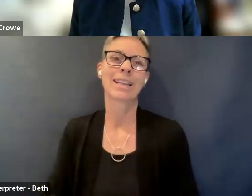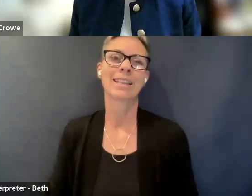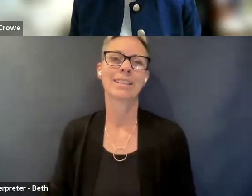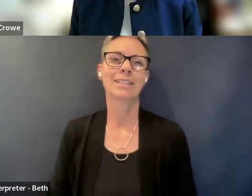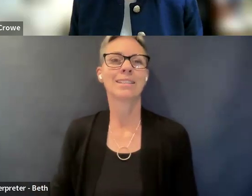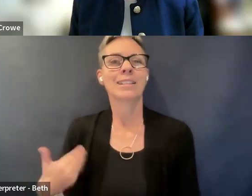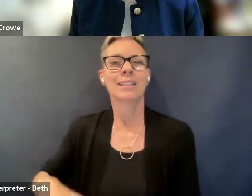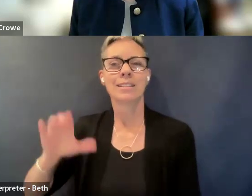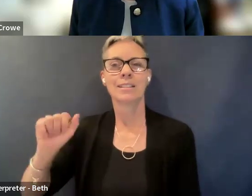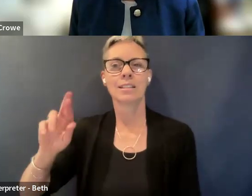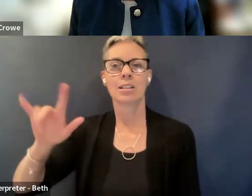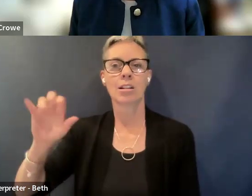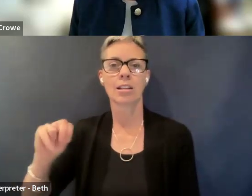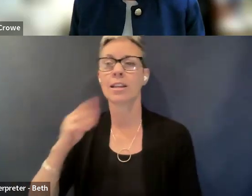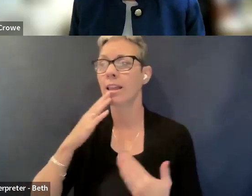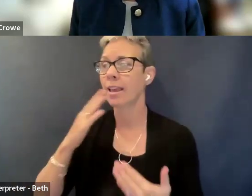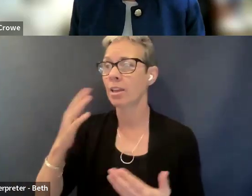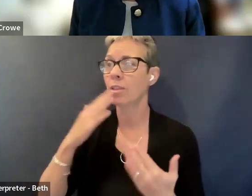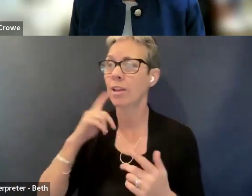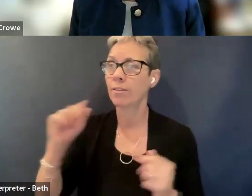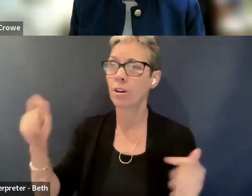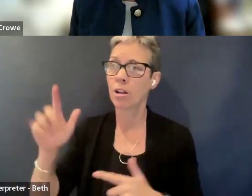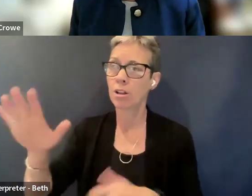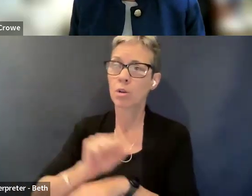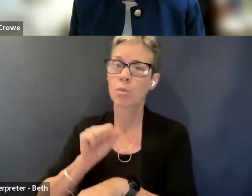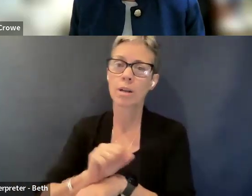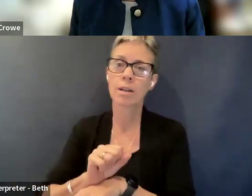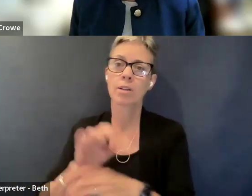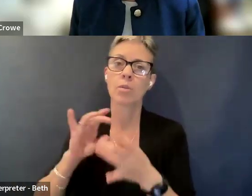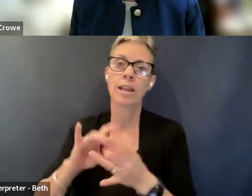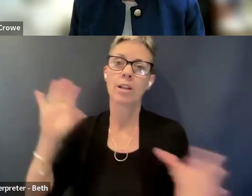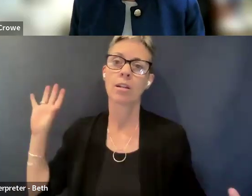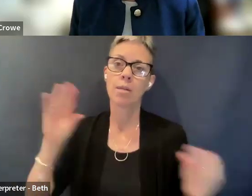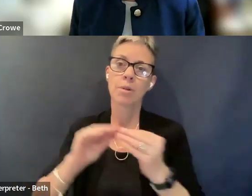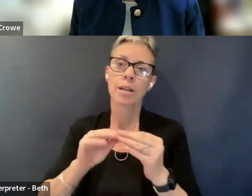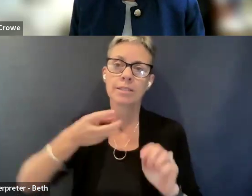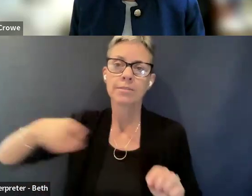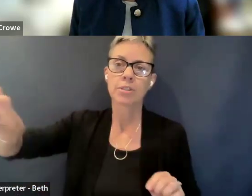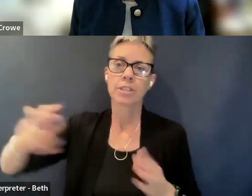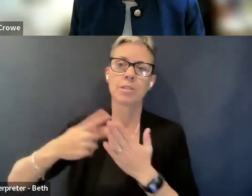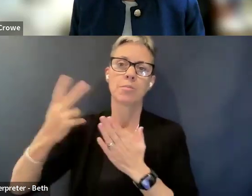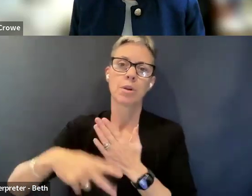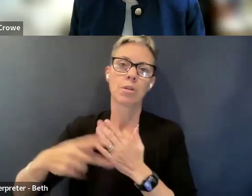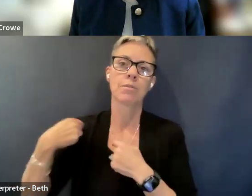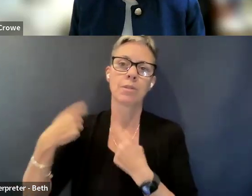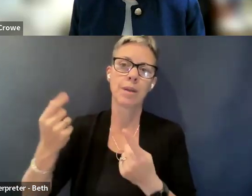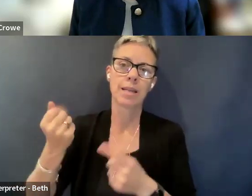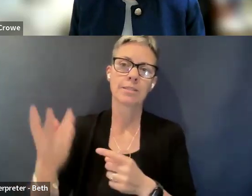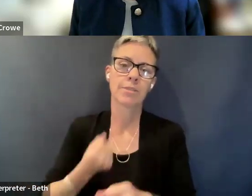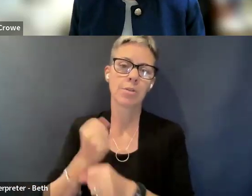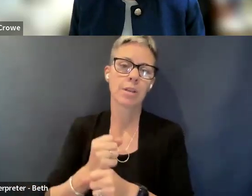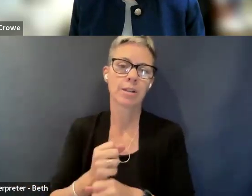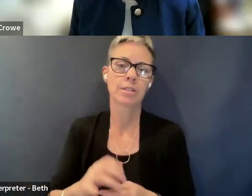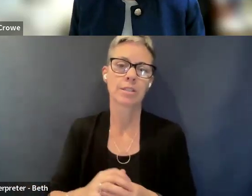Thank you. Thank you for all your work on the comprehensive transition programs over the past few years,